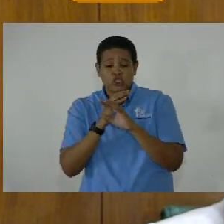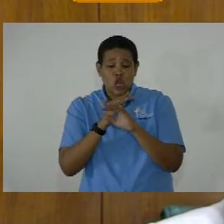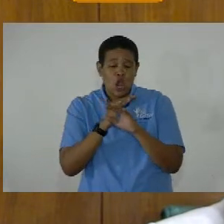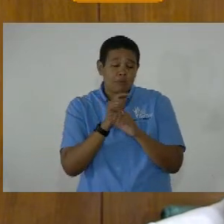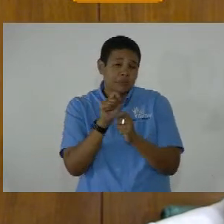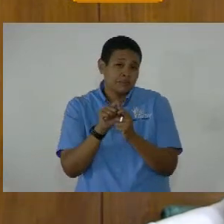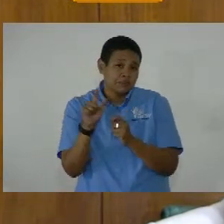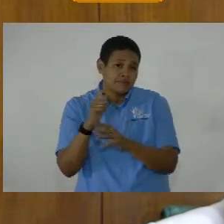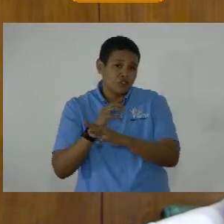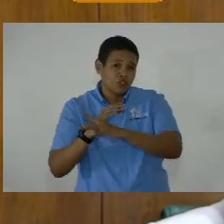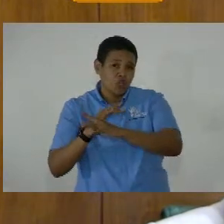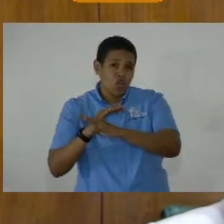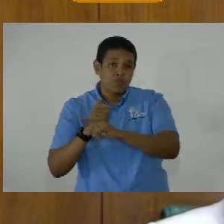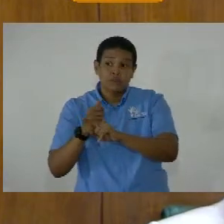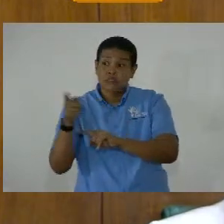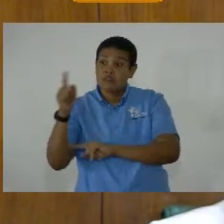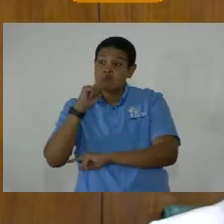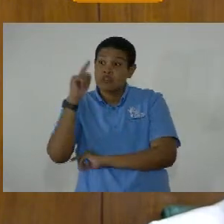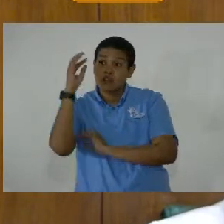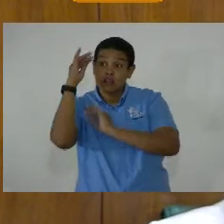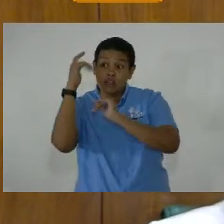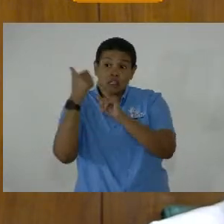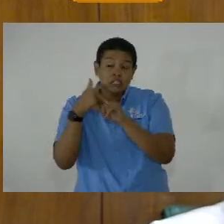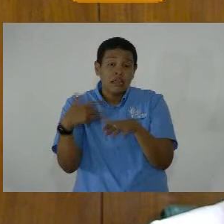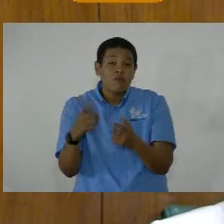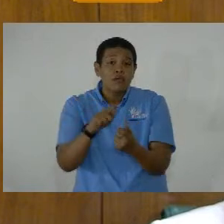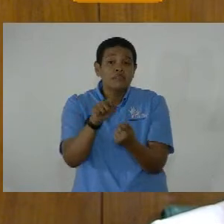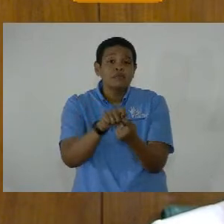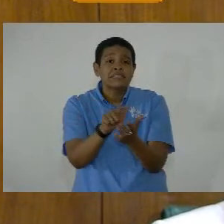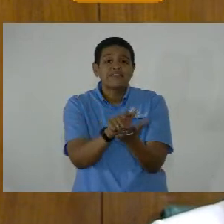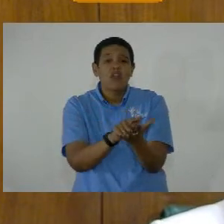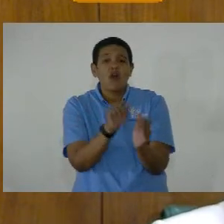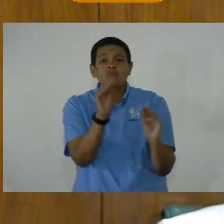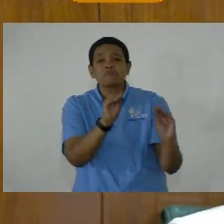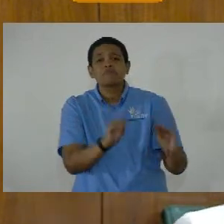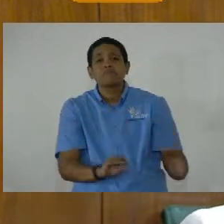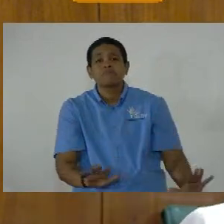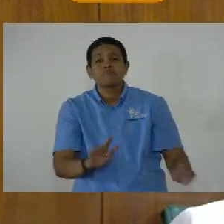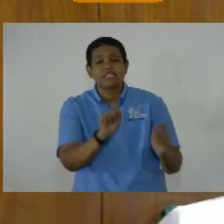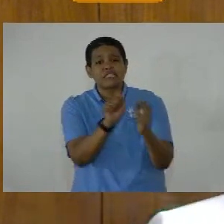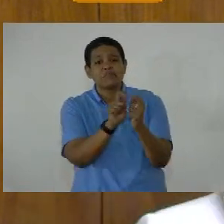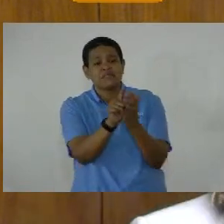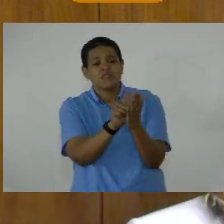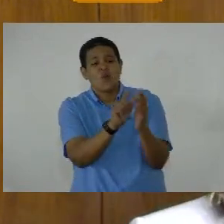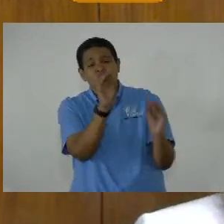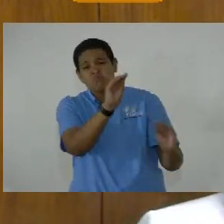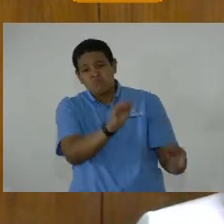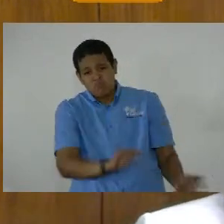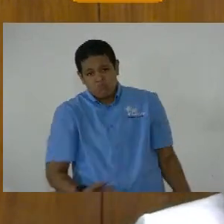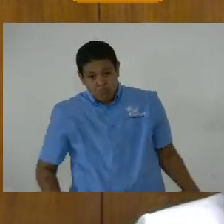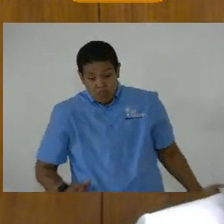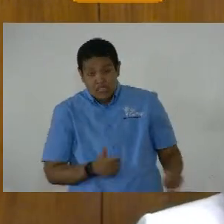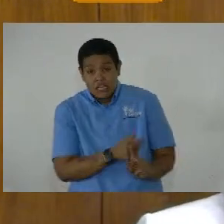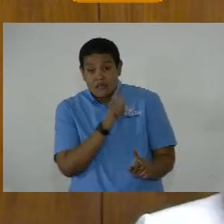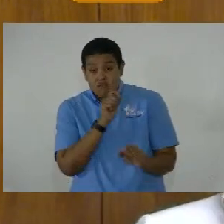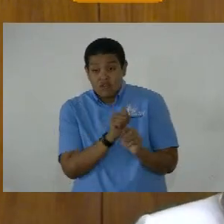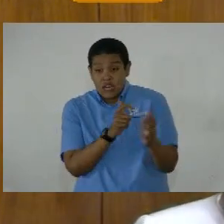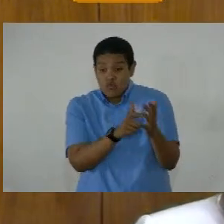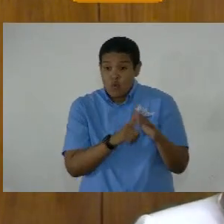particular, are contemplating specific laws, specific legislation,